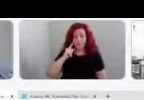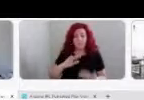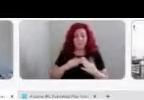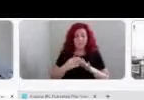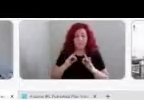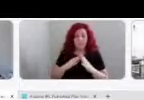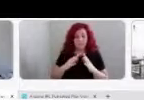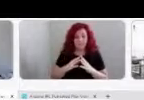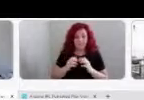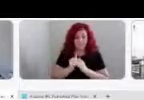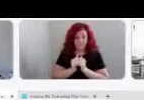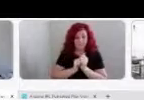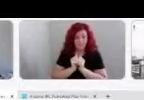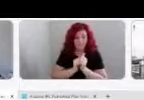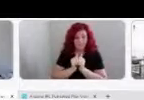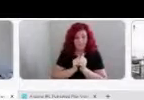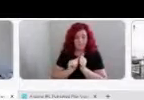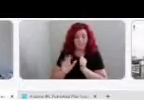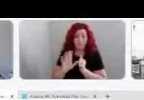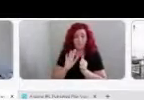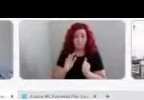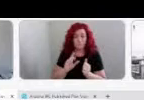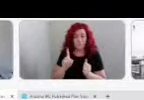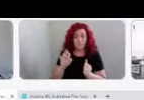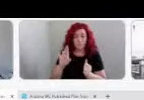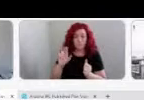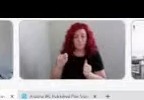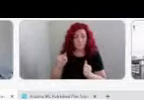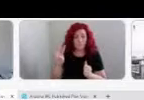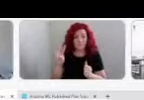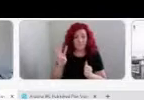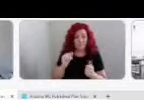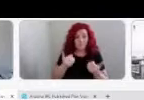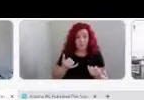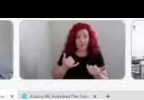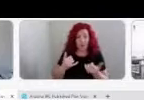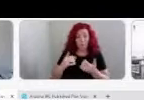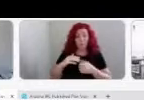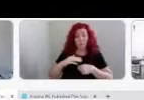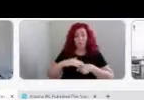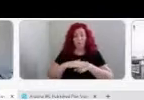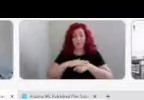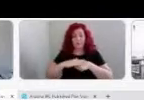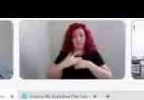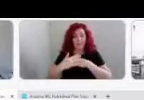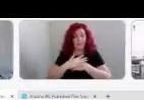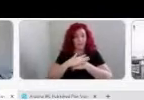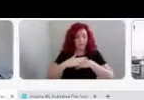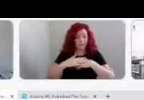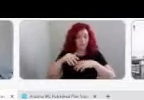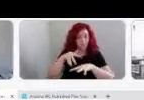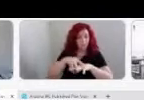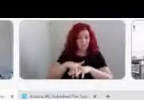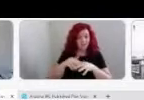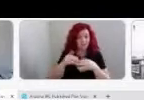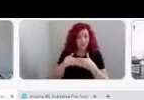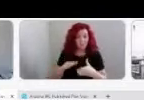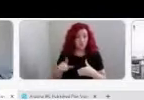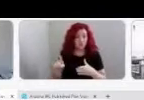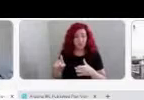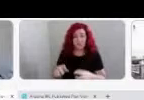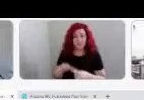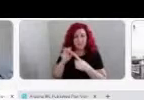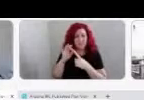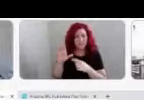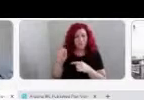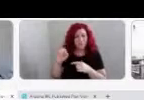competition within your draft district six is now with our native neighbors a distinct community of interests who i support in their efforts to be able to